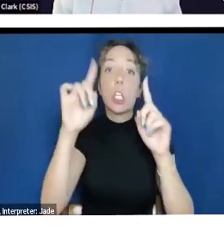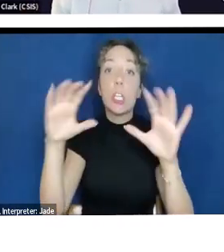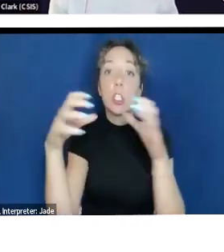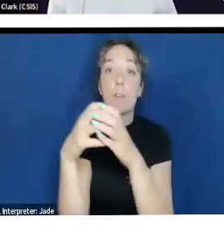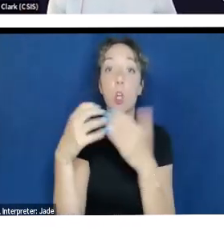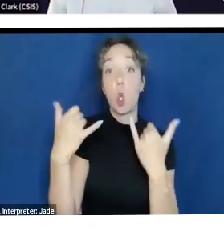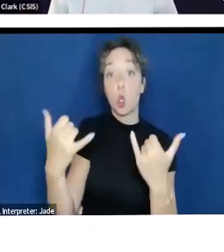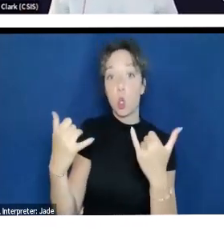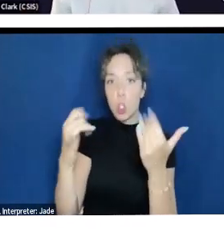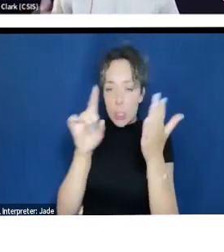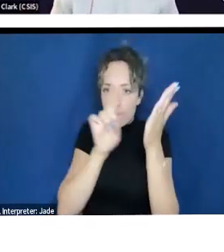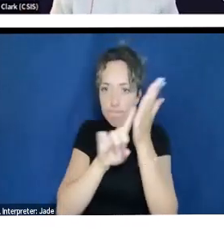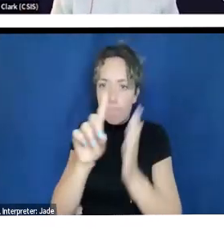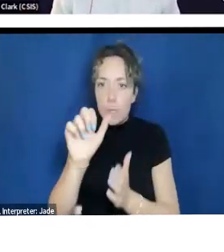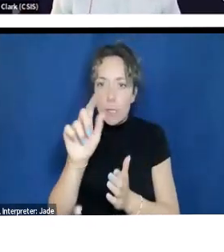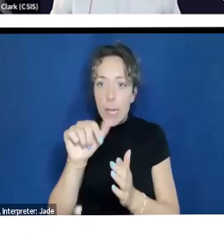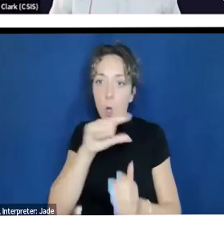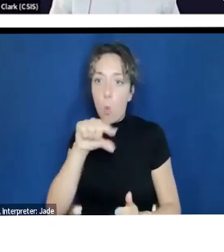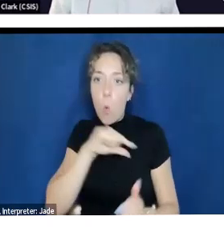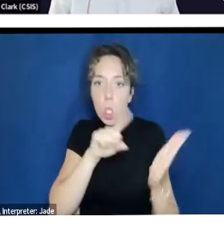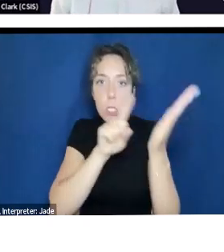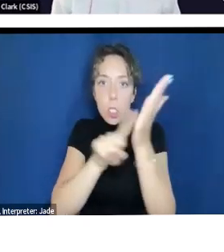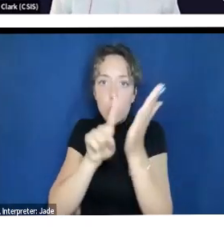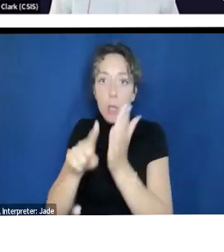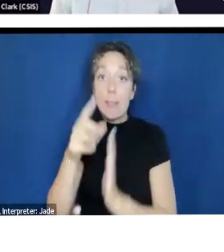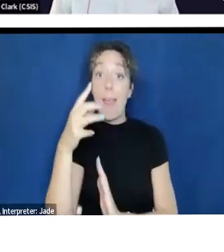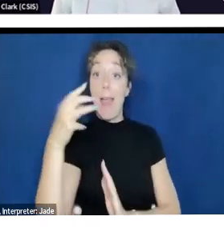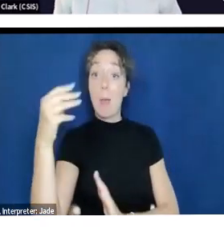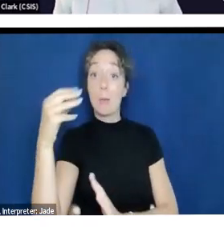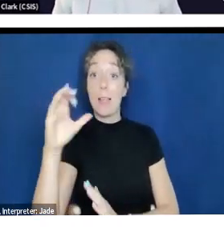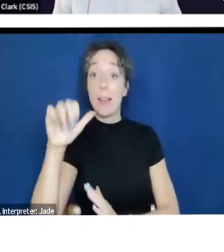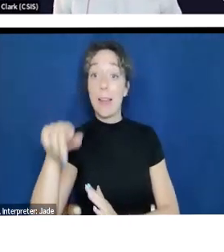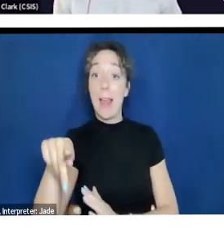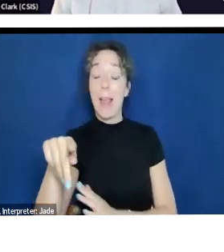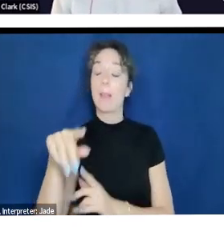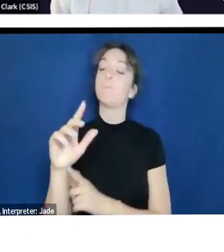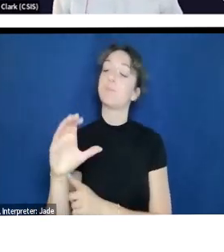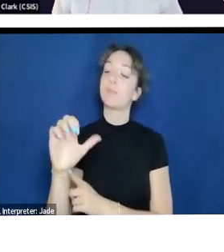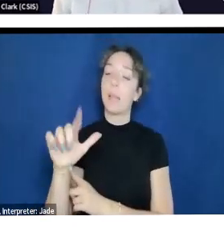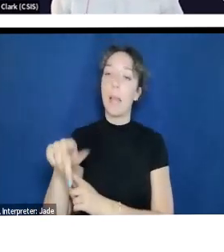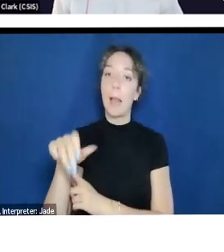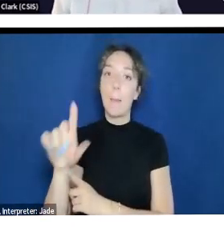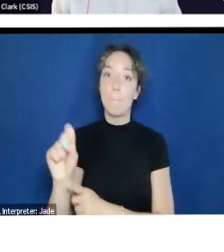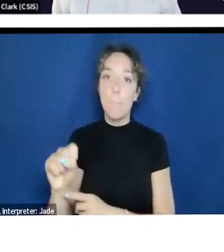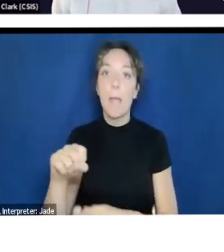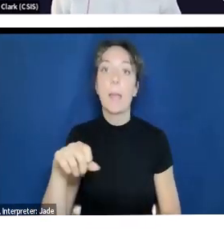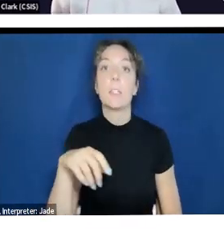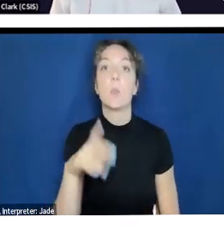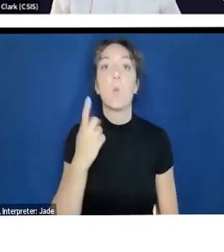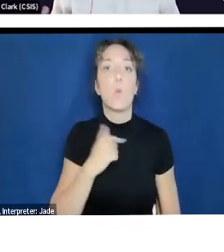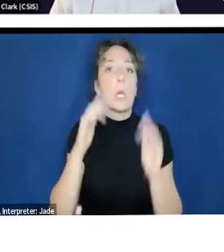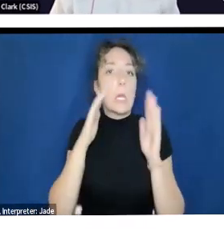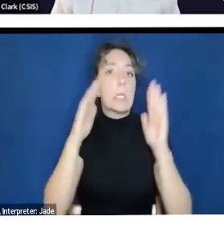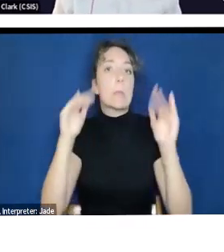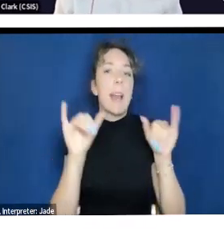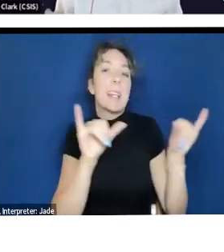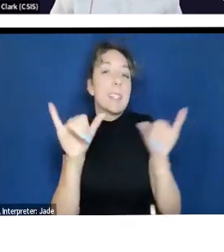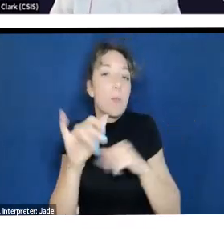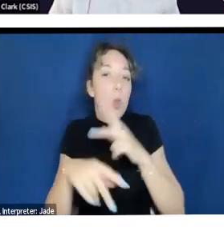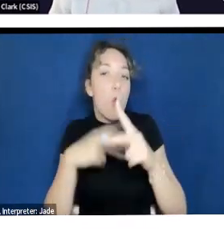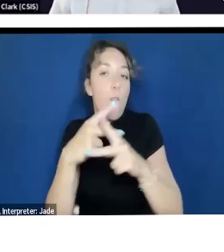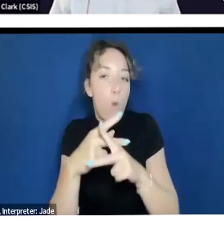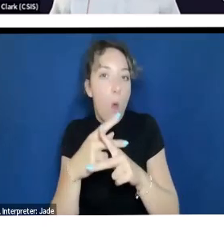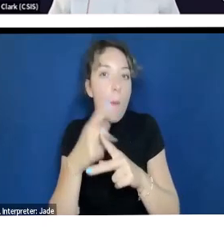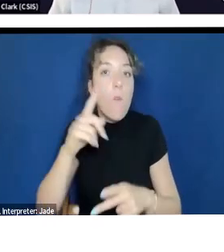outside of CALPADS DA for restraint and seclusion data. And we do anticipate a similar form to these checks will be incorporated